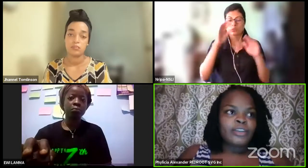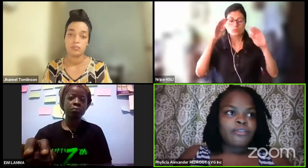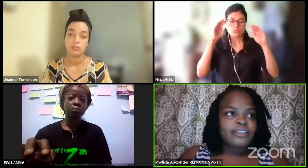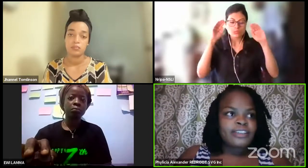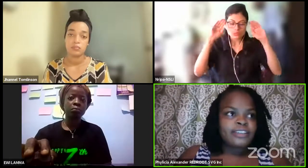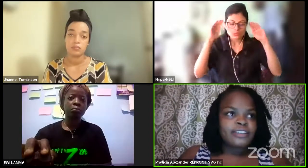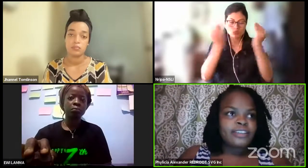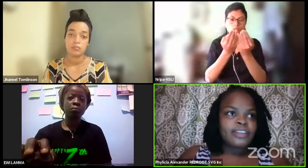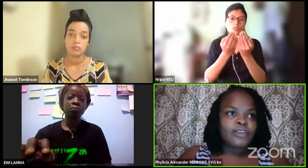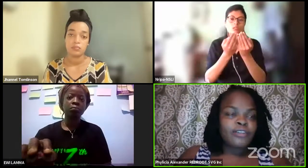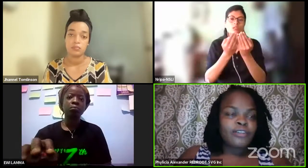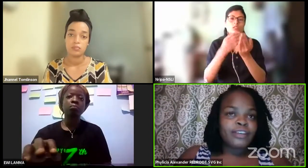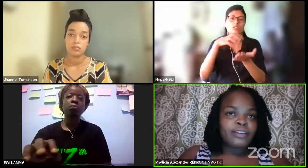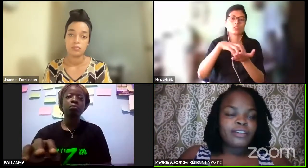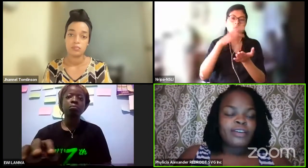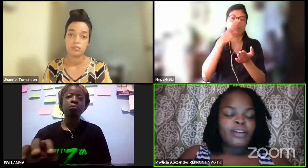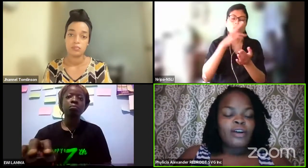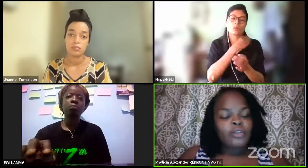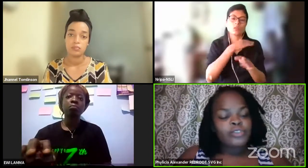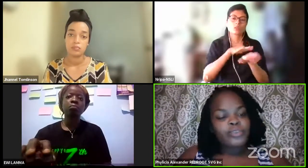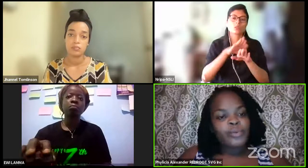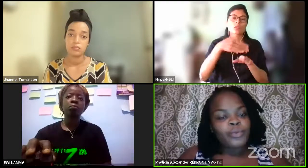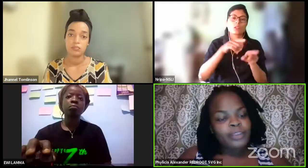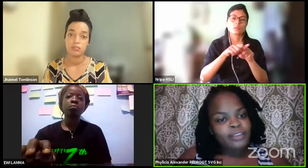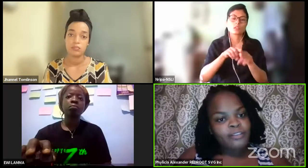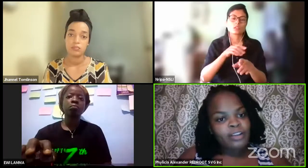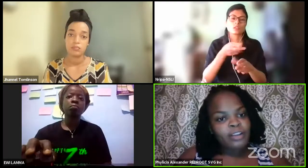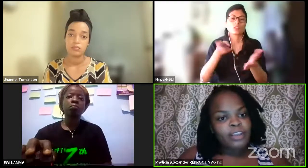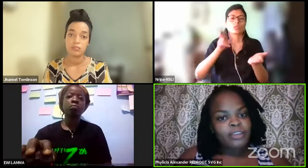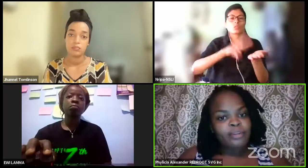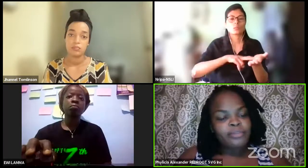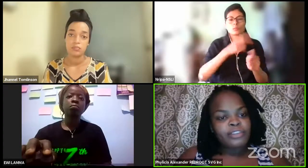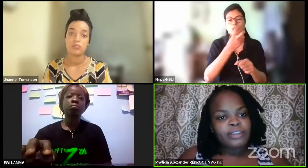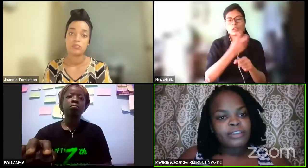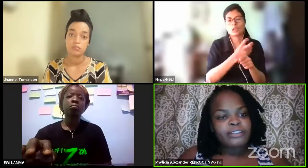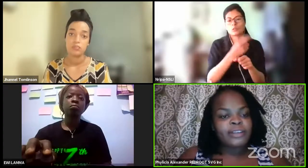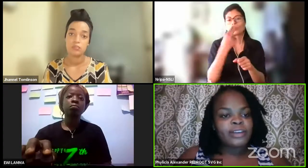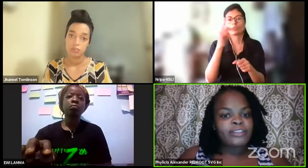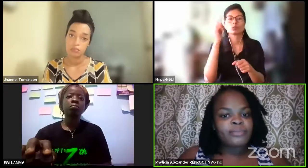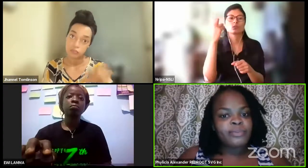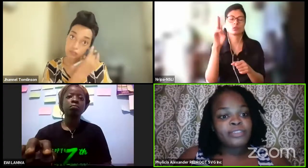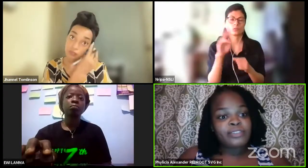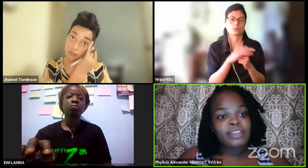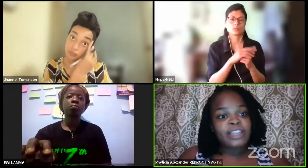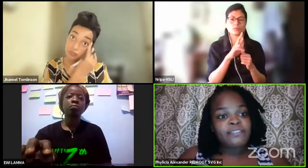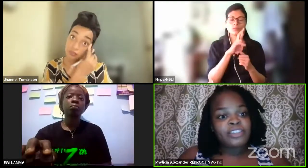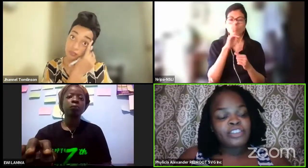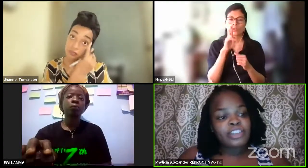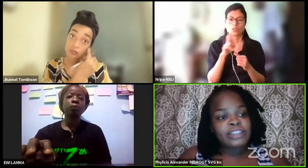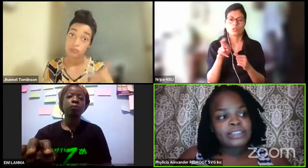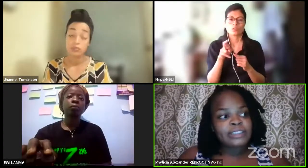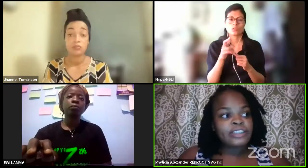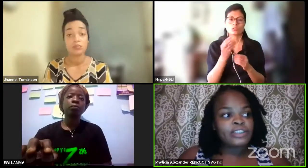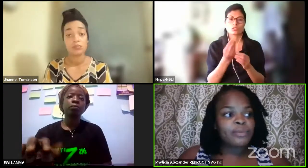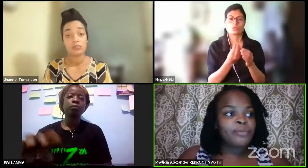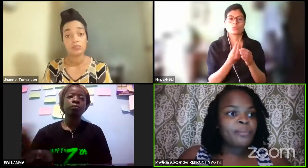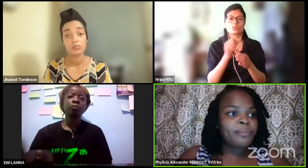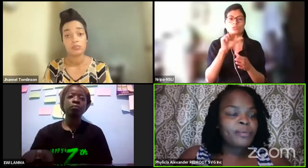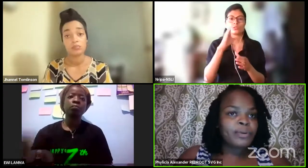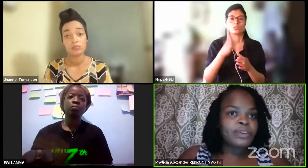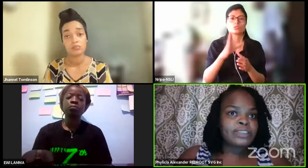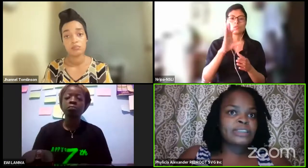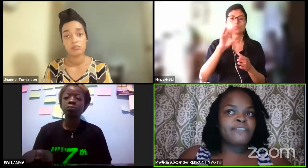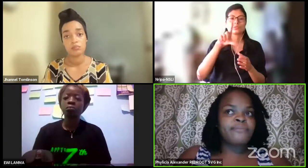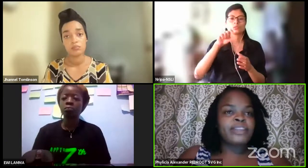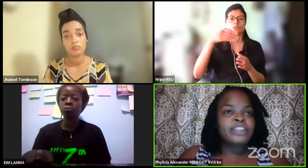We are now facing the COVID also with the volcano eruptions, because persons are living in shelters, so